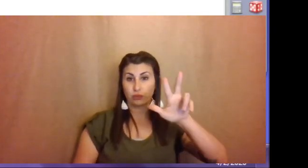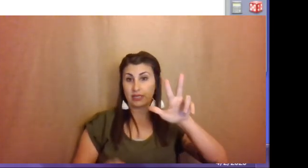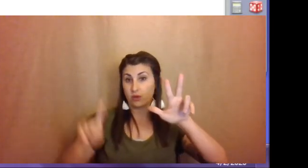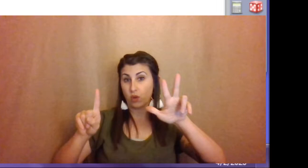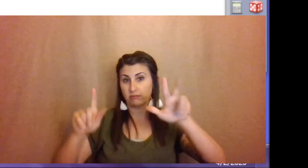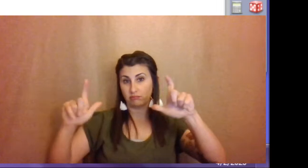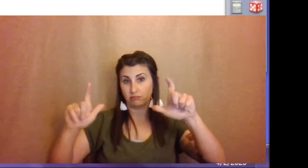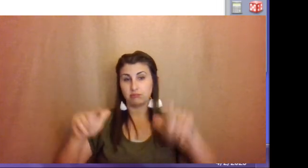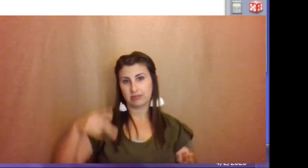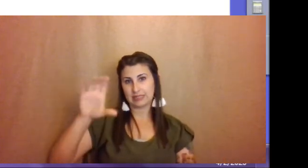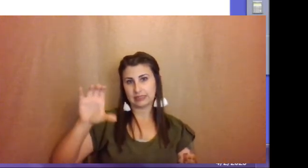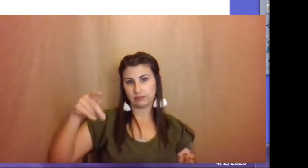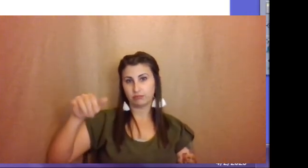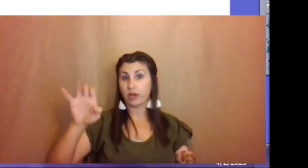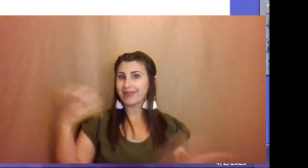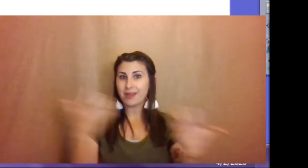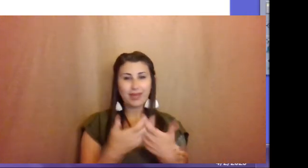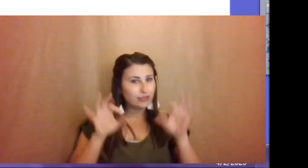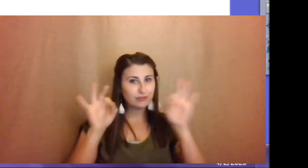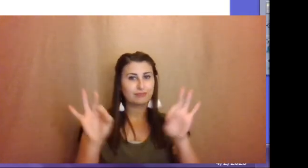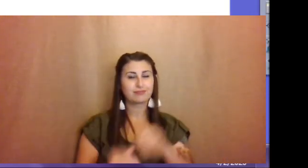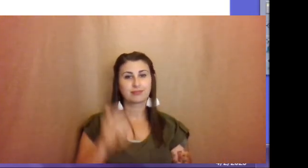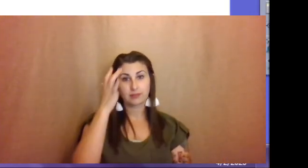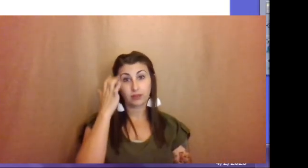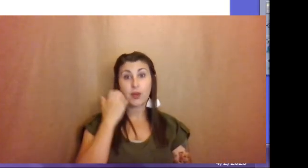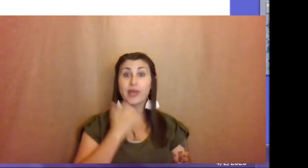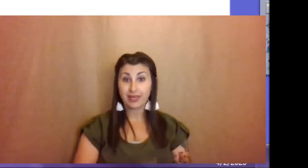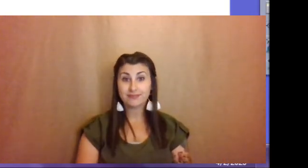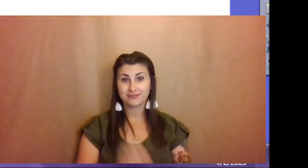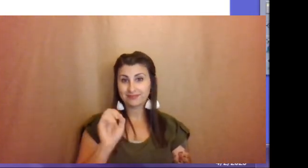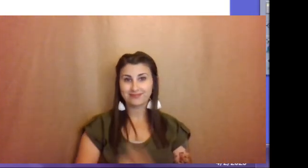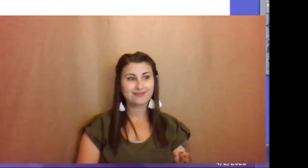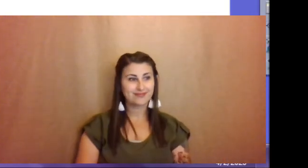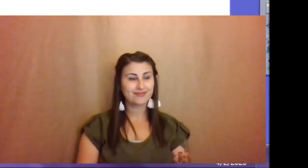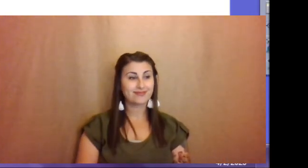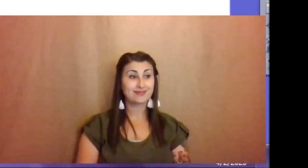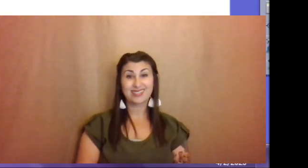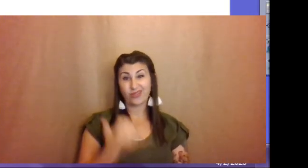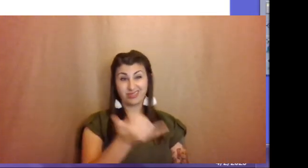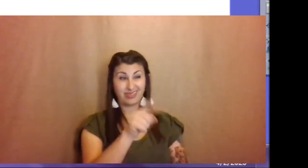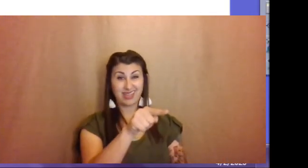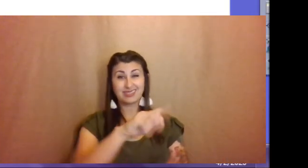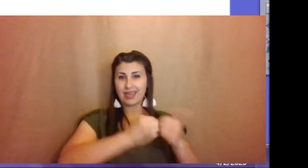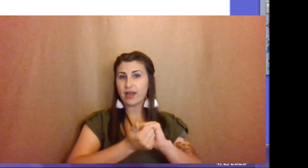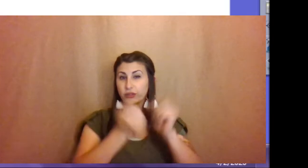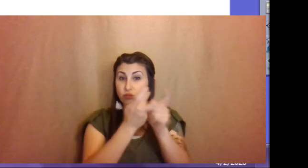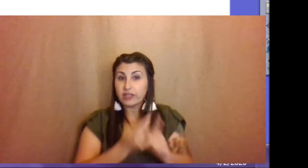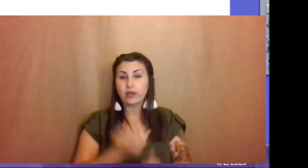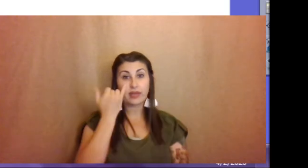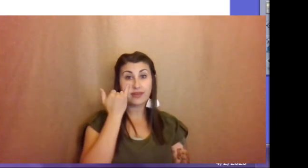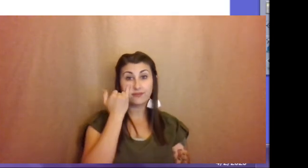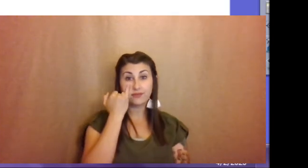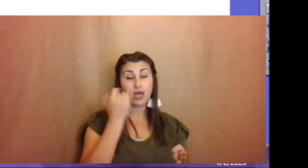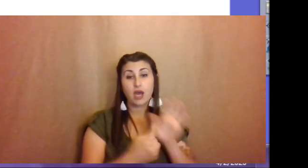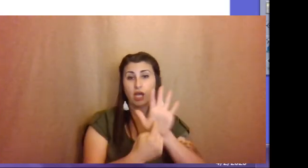So 1, which equals C prime, which matches this one. Okay? So this is how you do